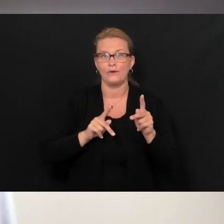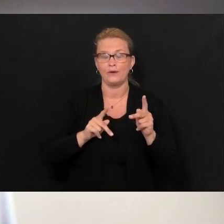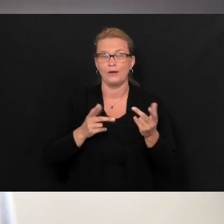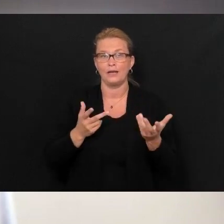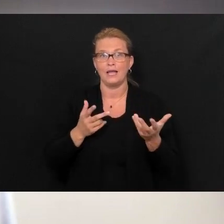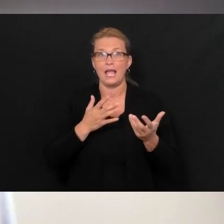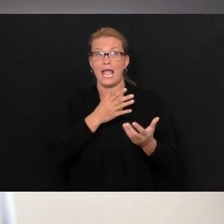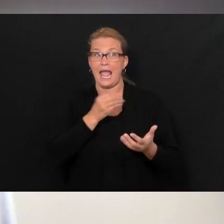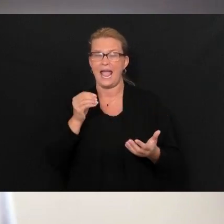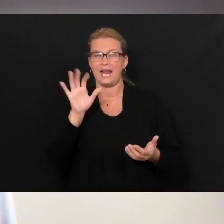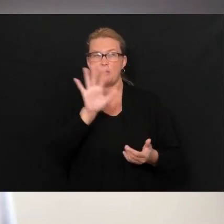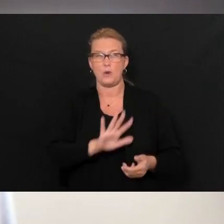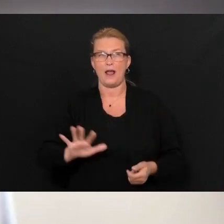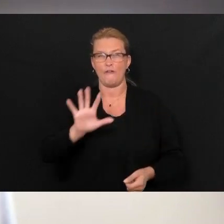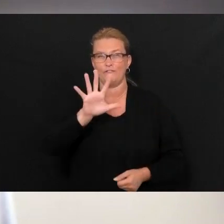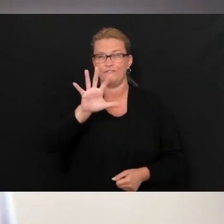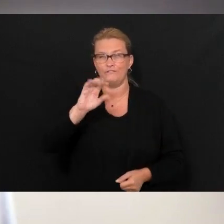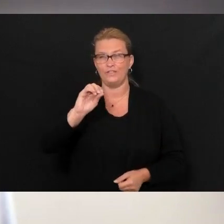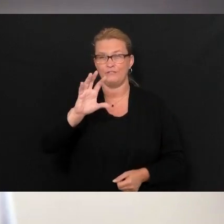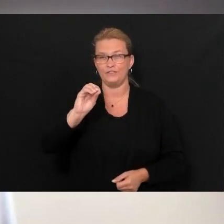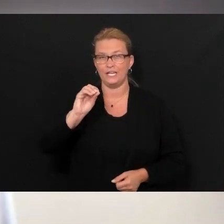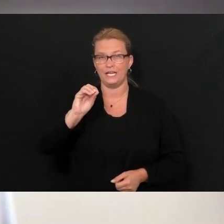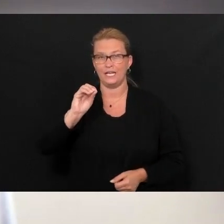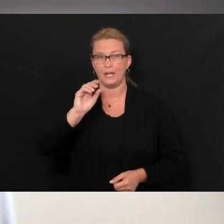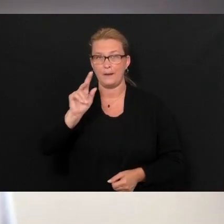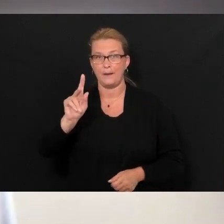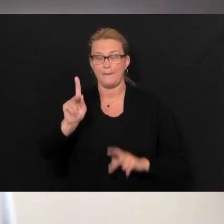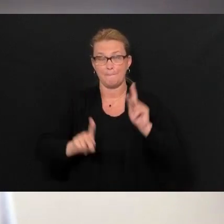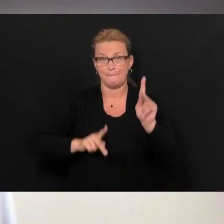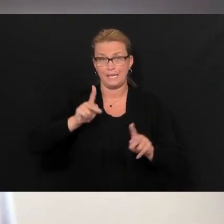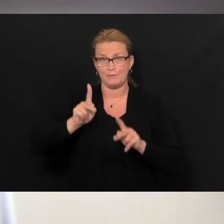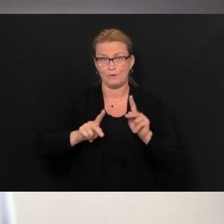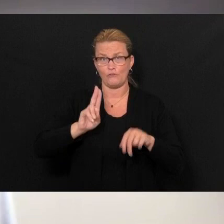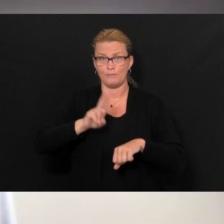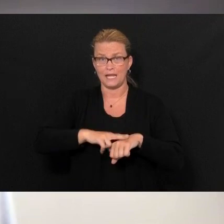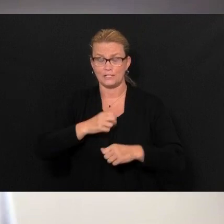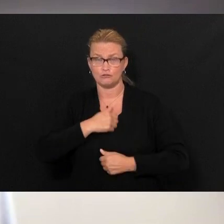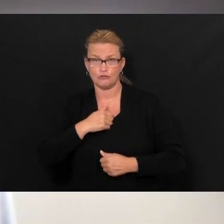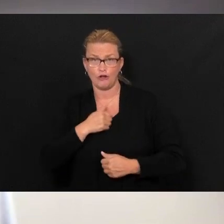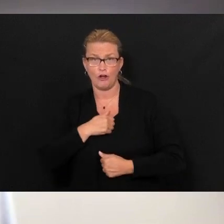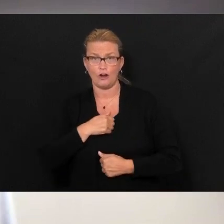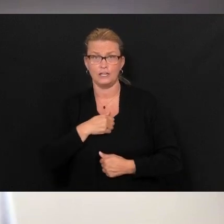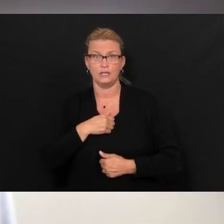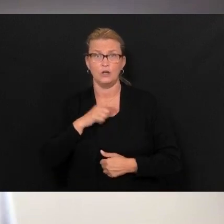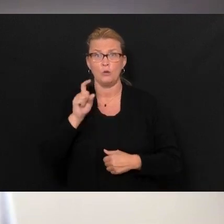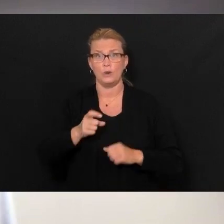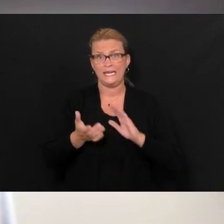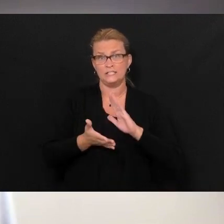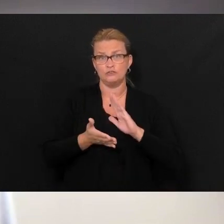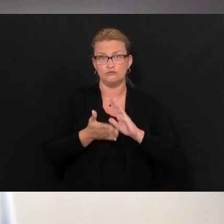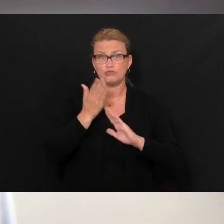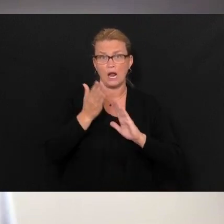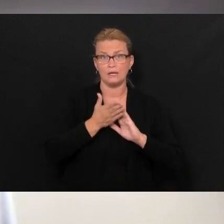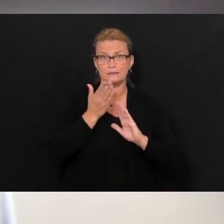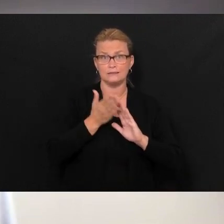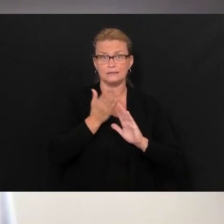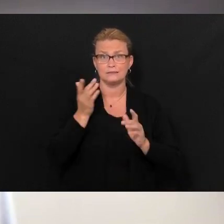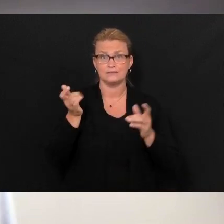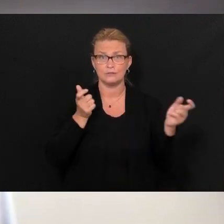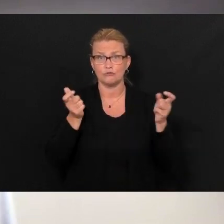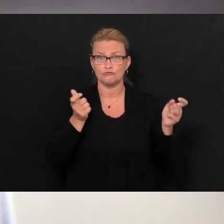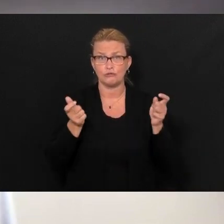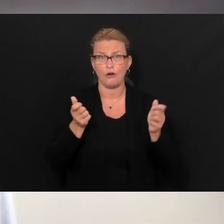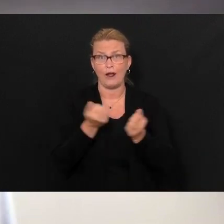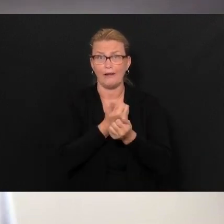and about 50 personnel from the National Guard or other entities that would have to run the logistics for